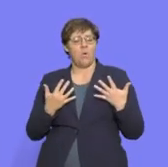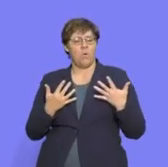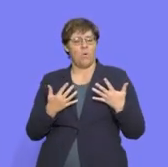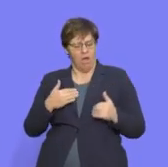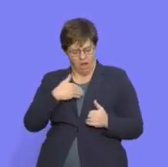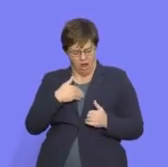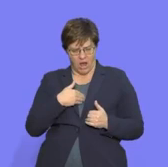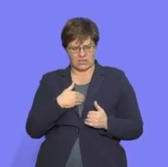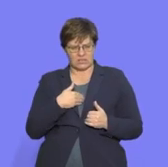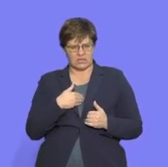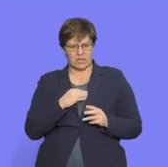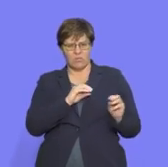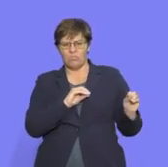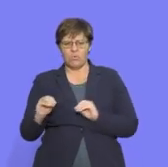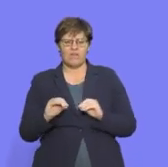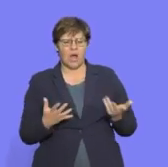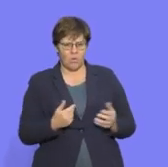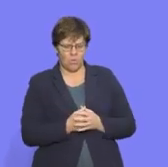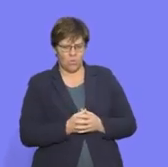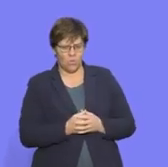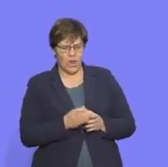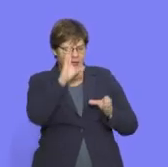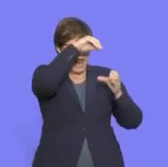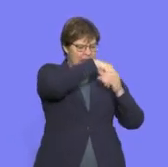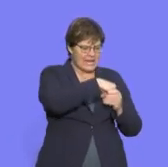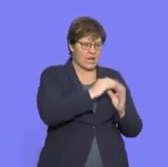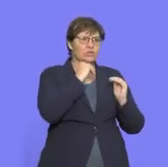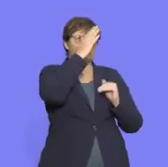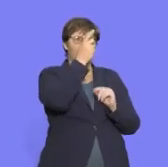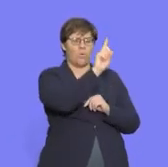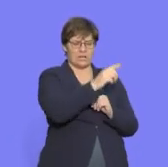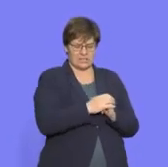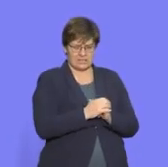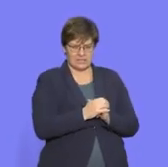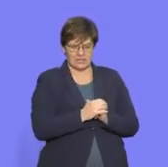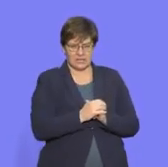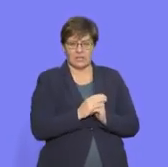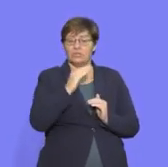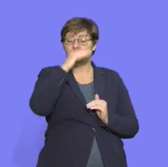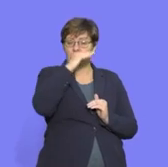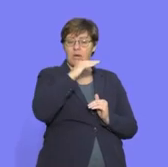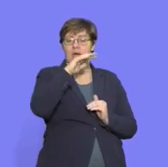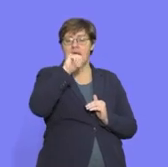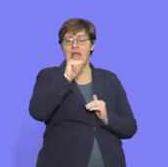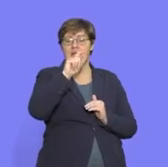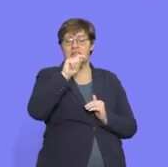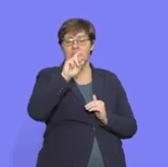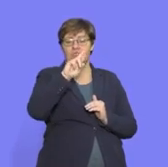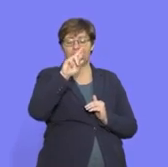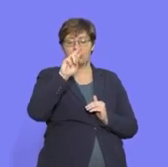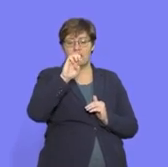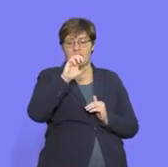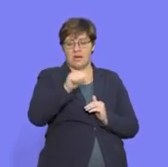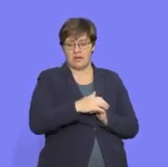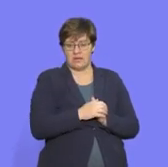blood move from the heart? So where does it come in? What is the top part? Top part are the atria,